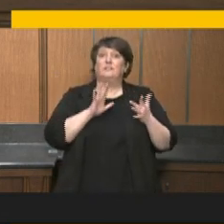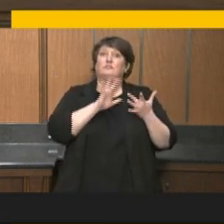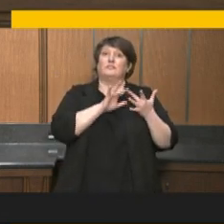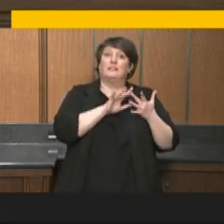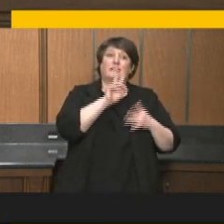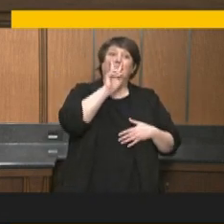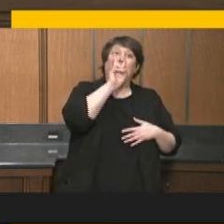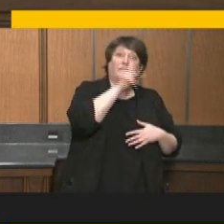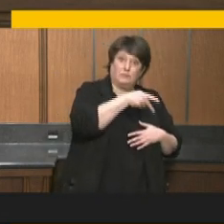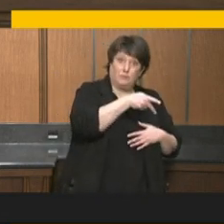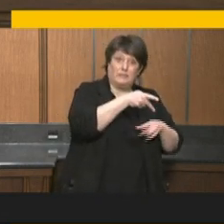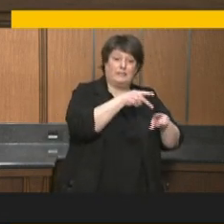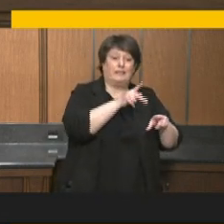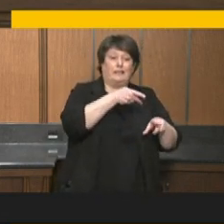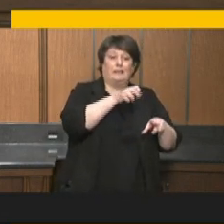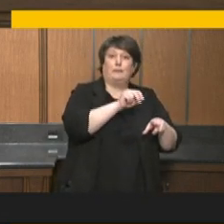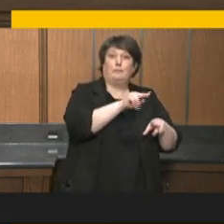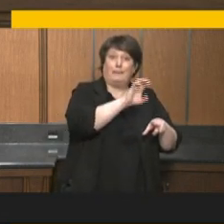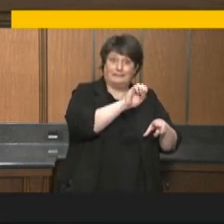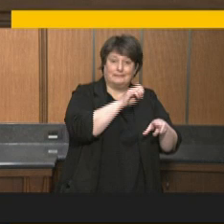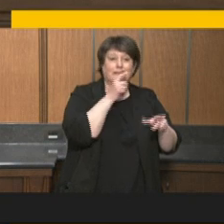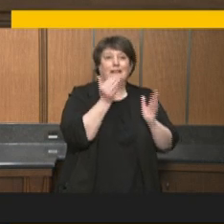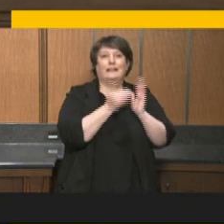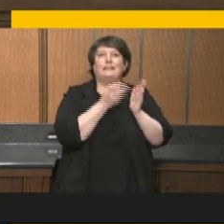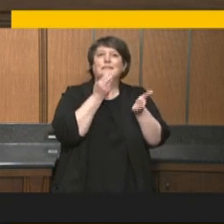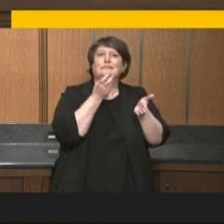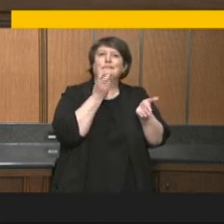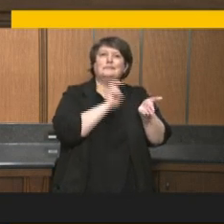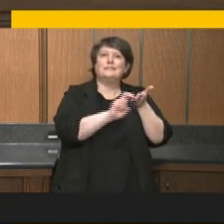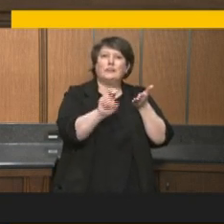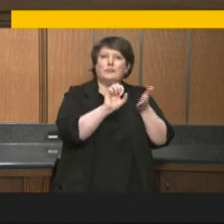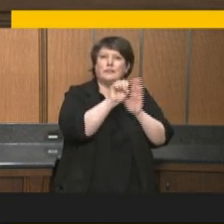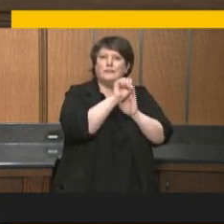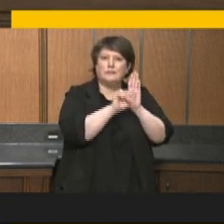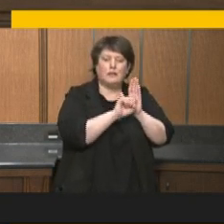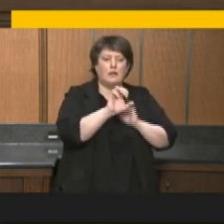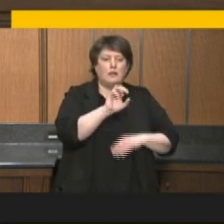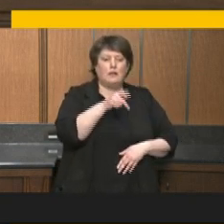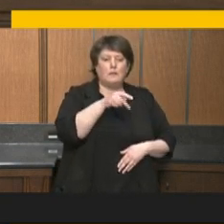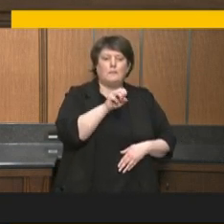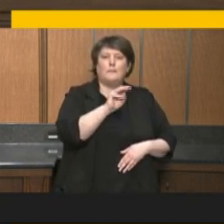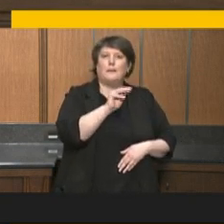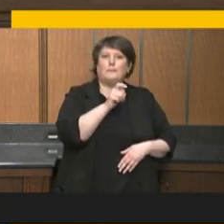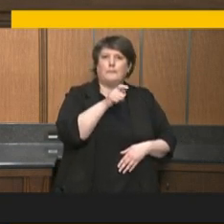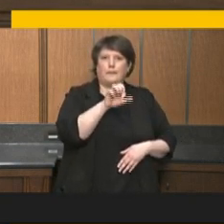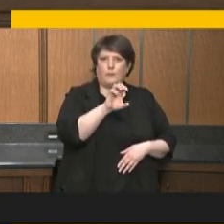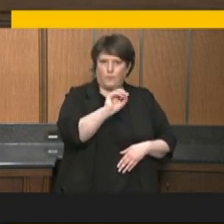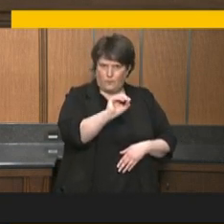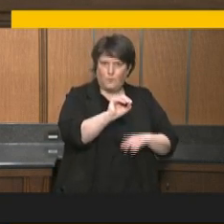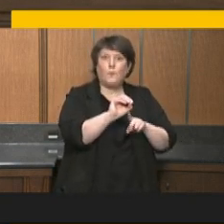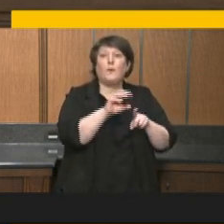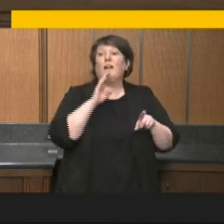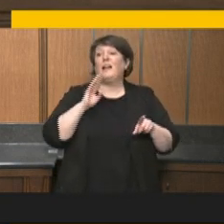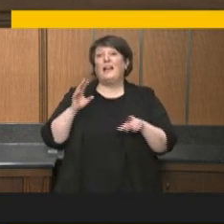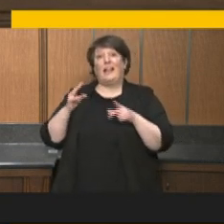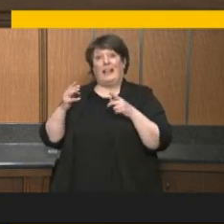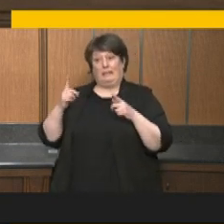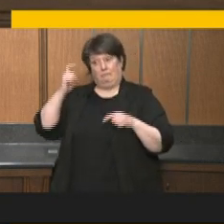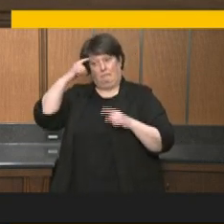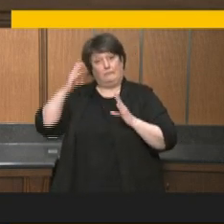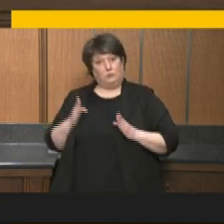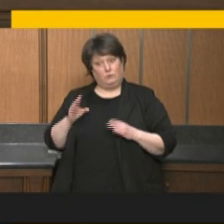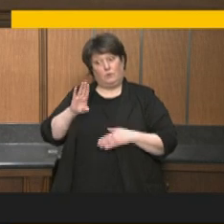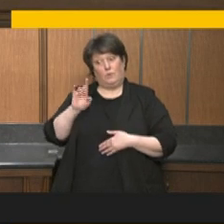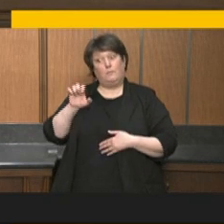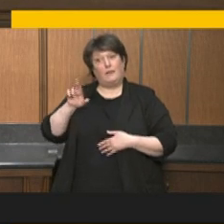this morning with Secretary Pompeo. Minister Blair has been speaking often with his U.S.